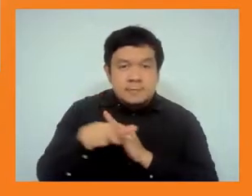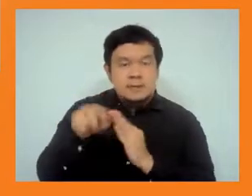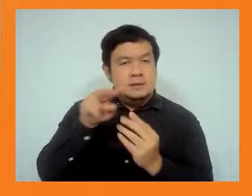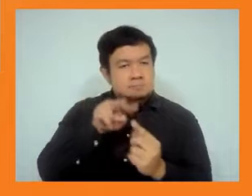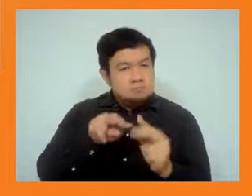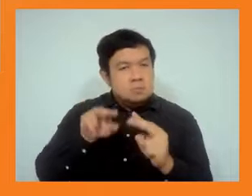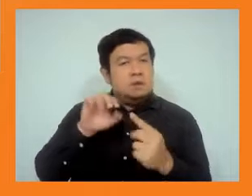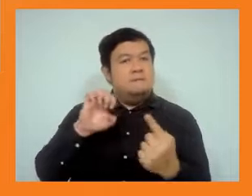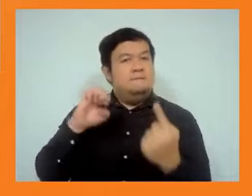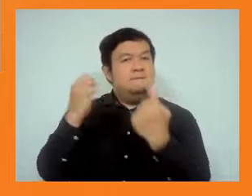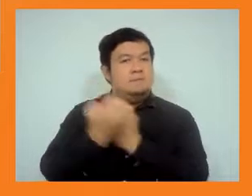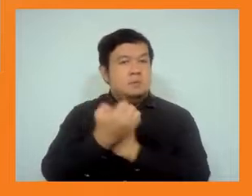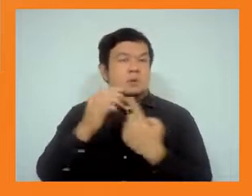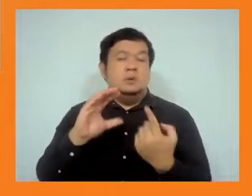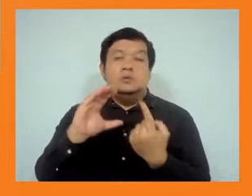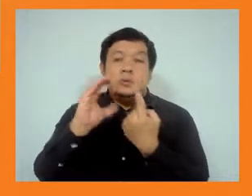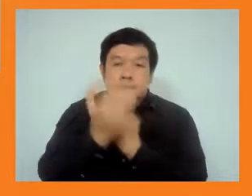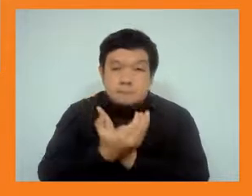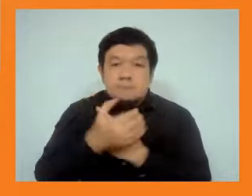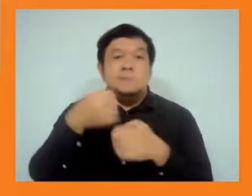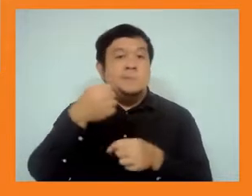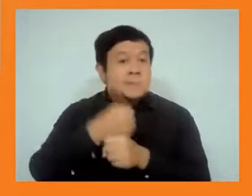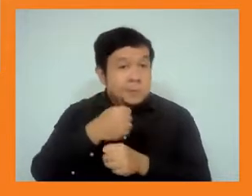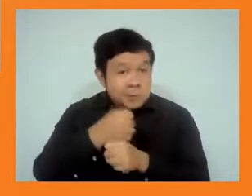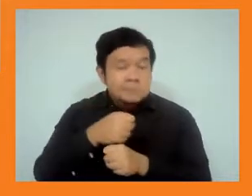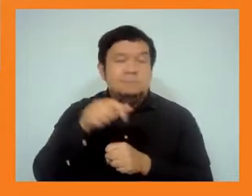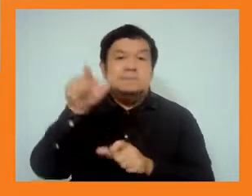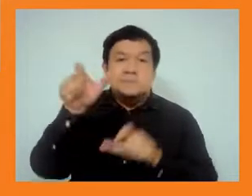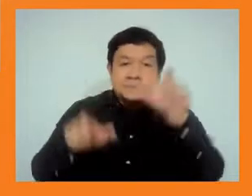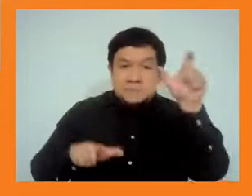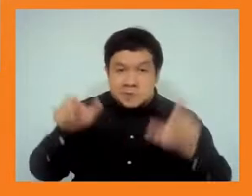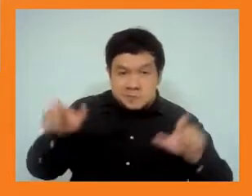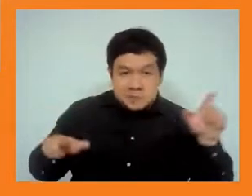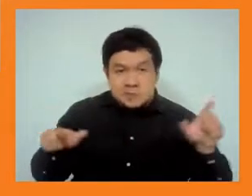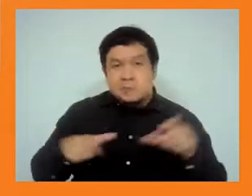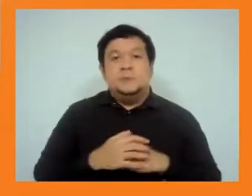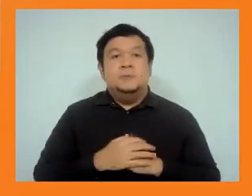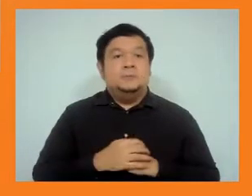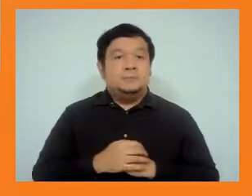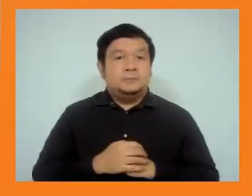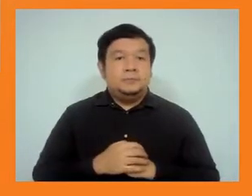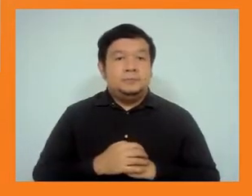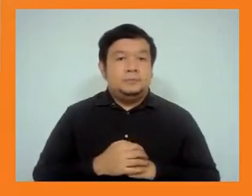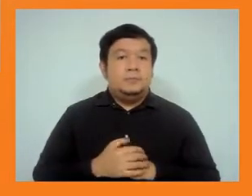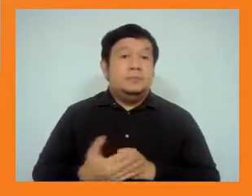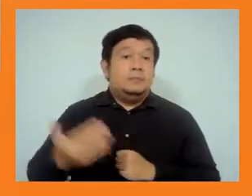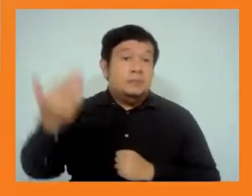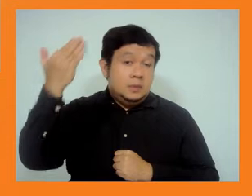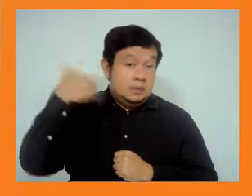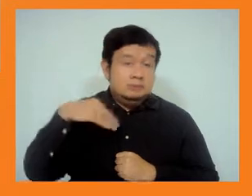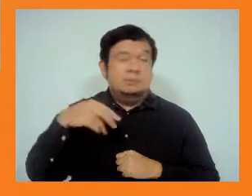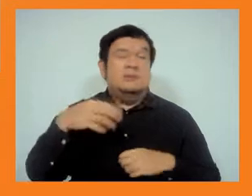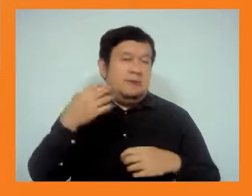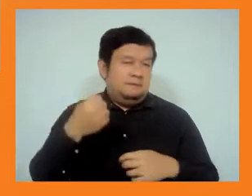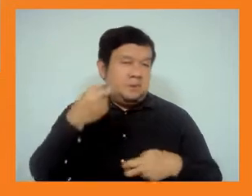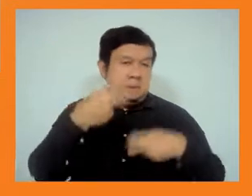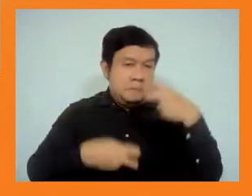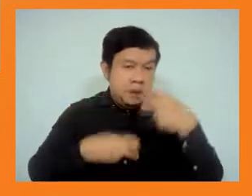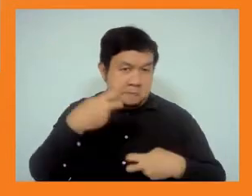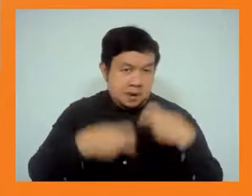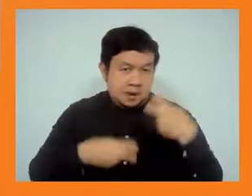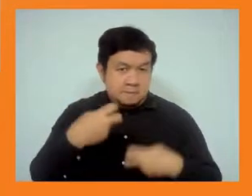Sri Lanka. The many other countries are going through the debt crisis. So I think, so this is impacting the project